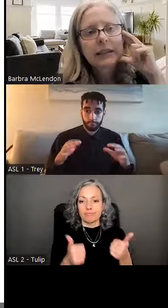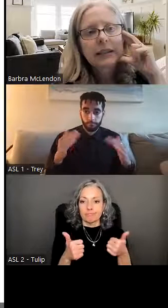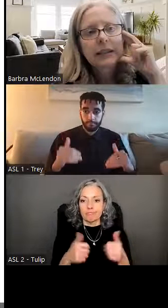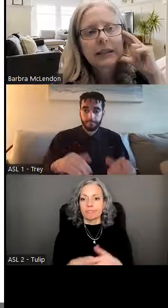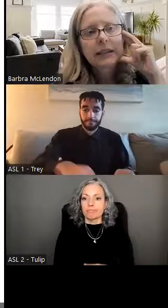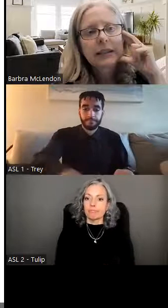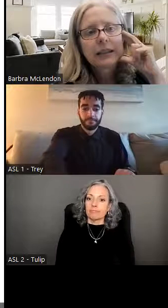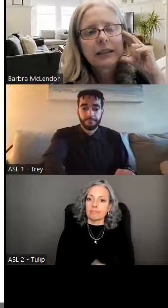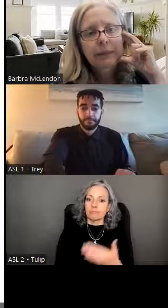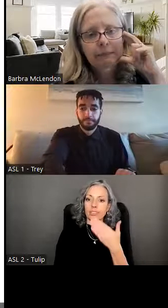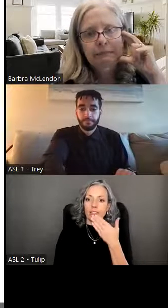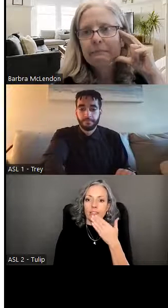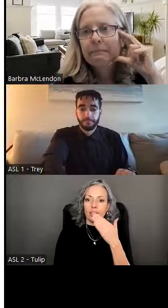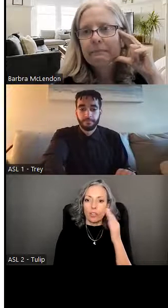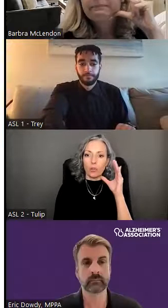Thank you, Barbara.